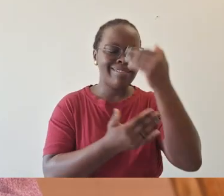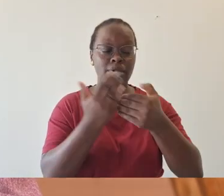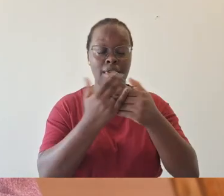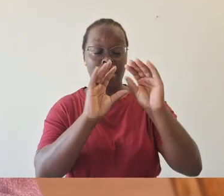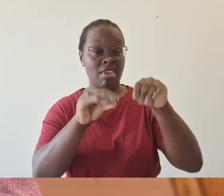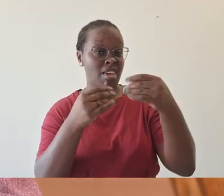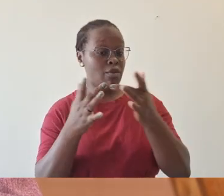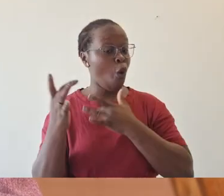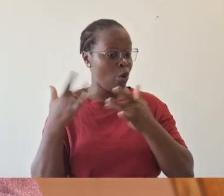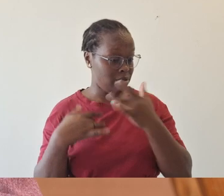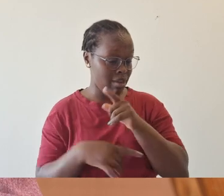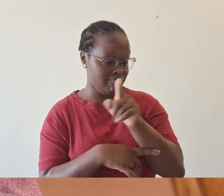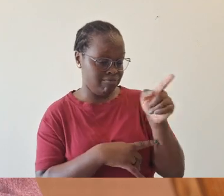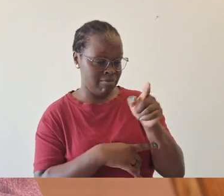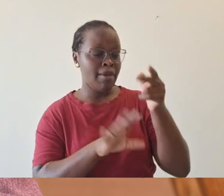very concerned and